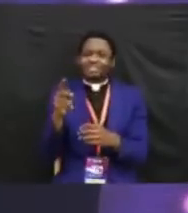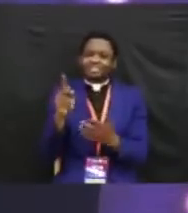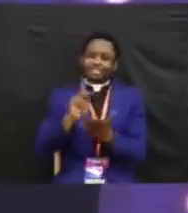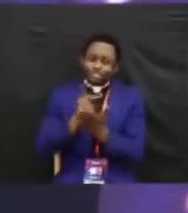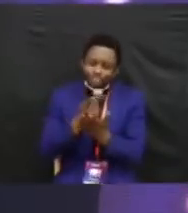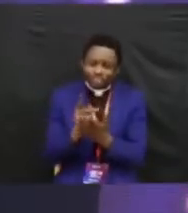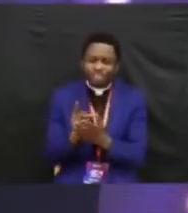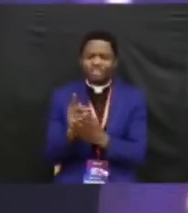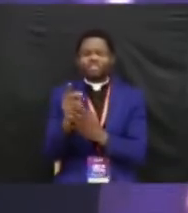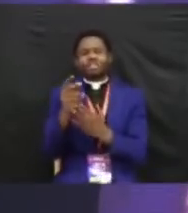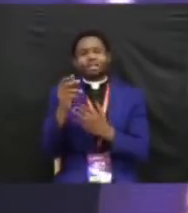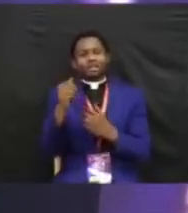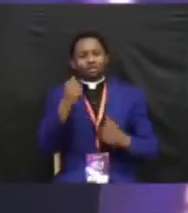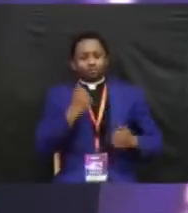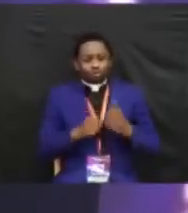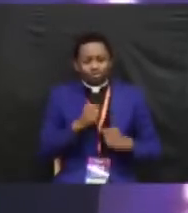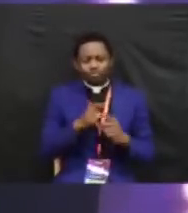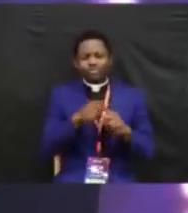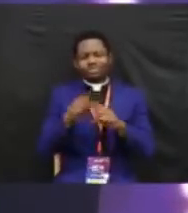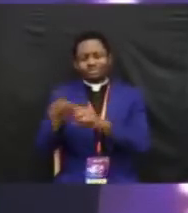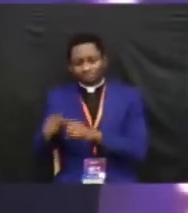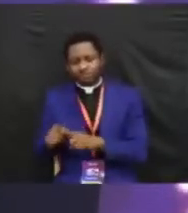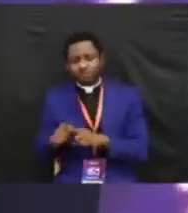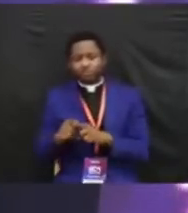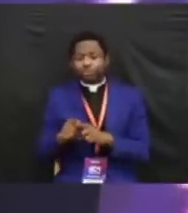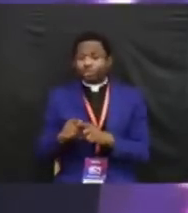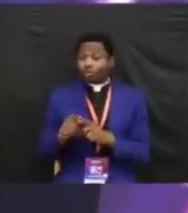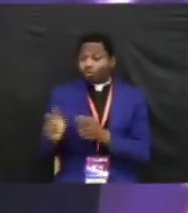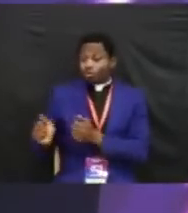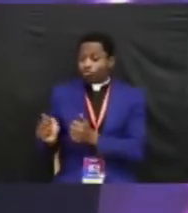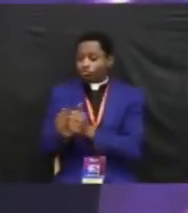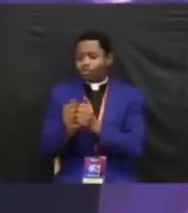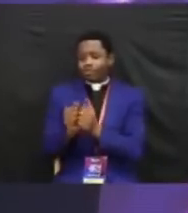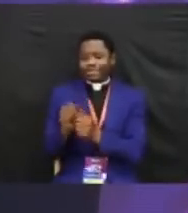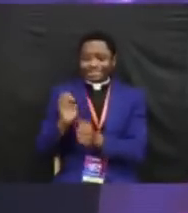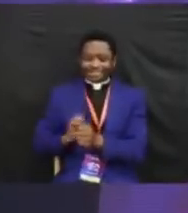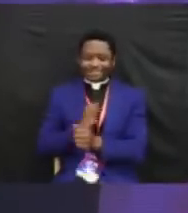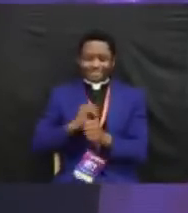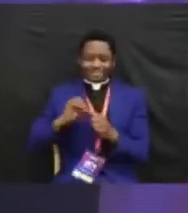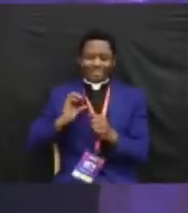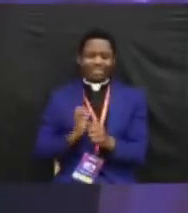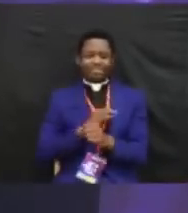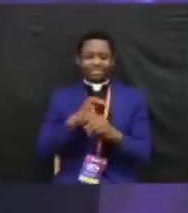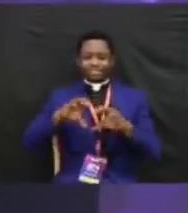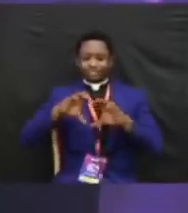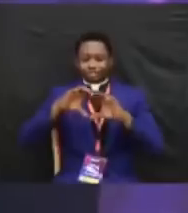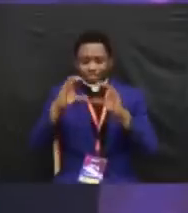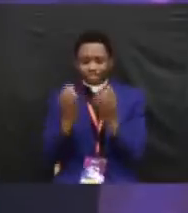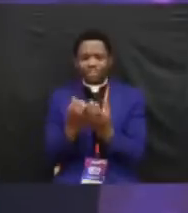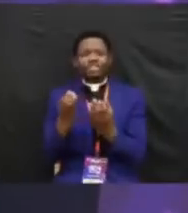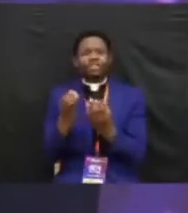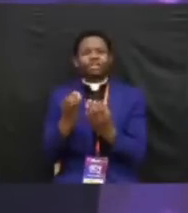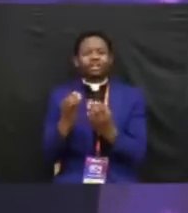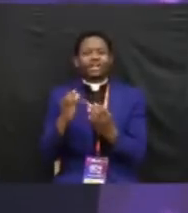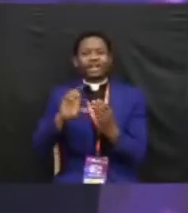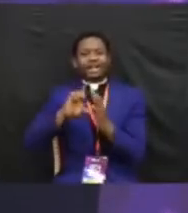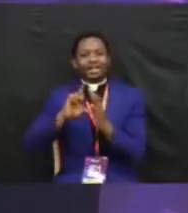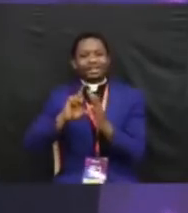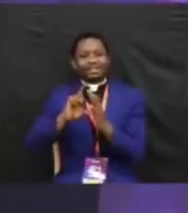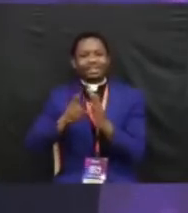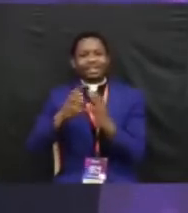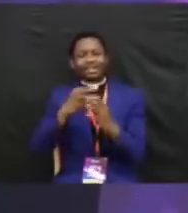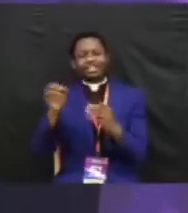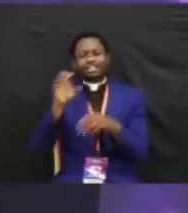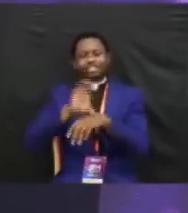On behalf of the executive council and the entire church, I express my profound gratitude to all such individuals.